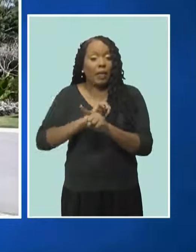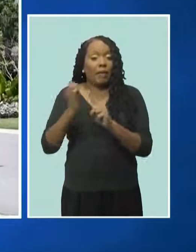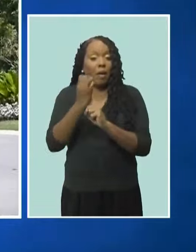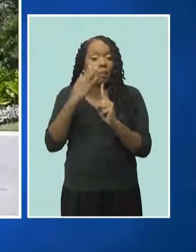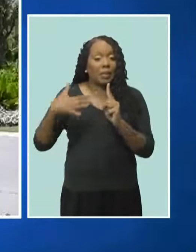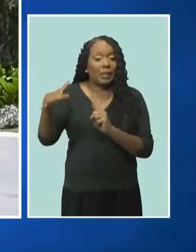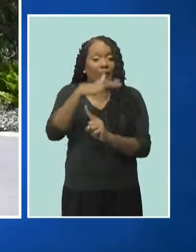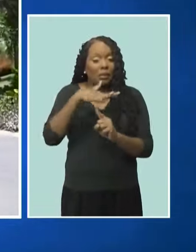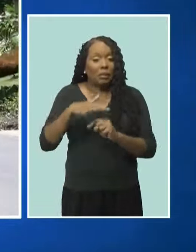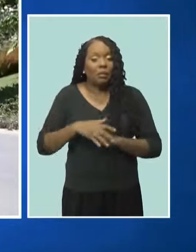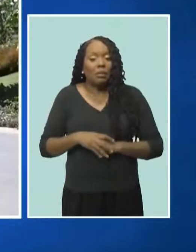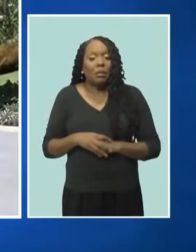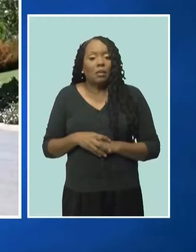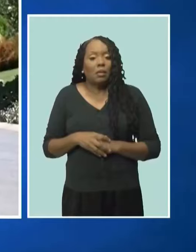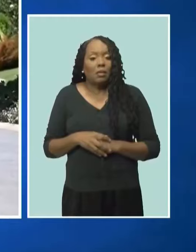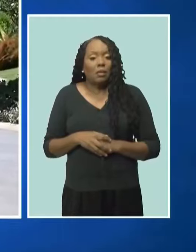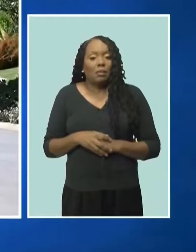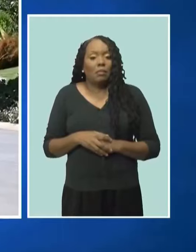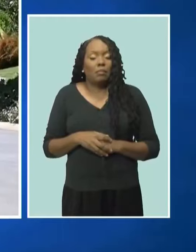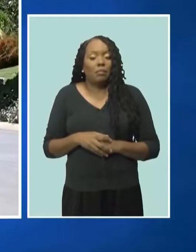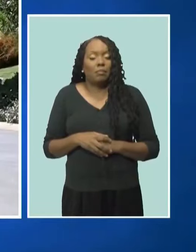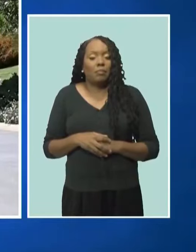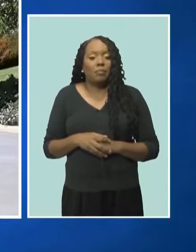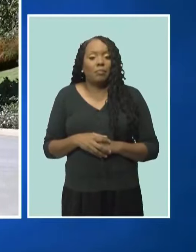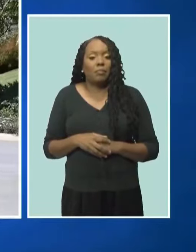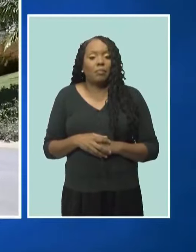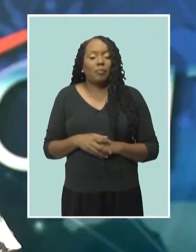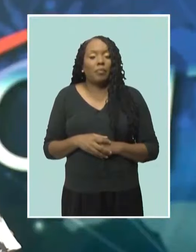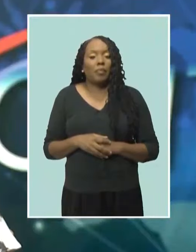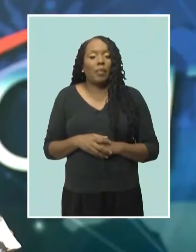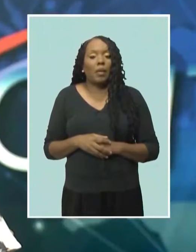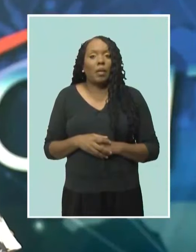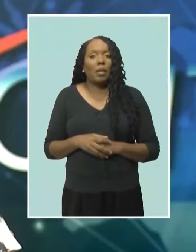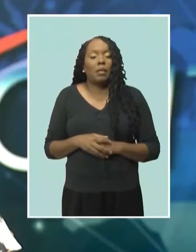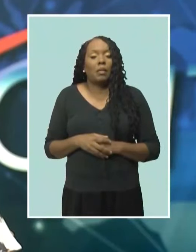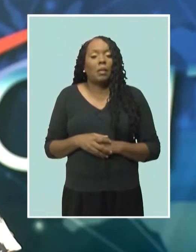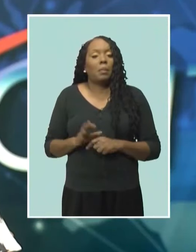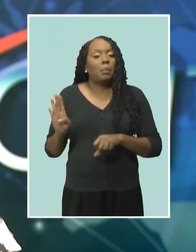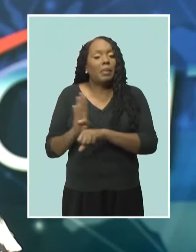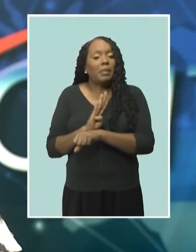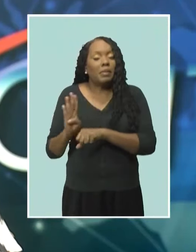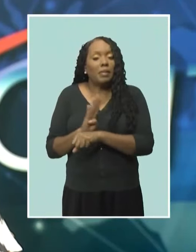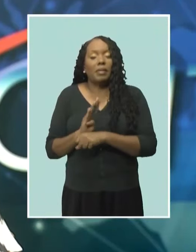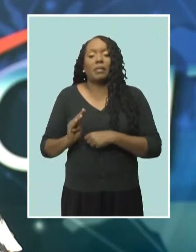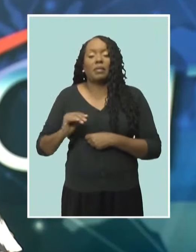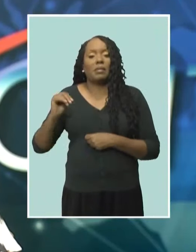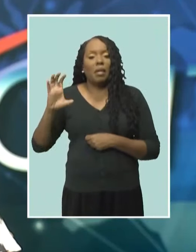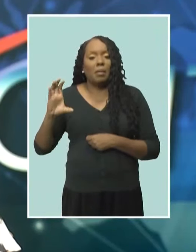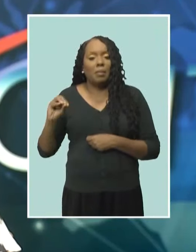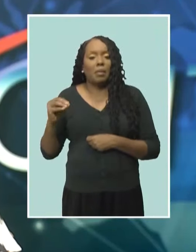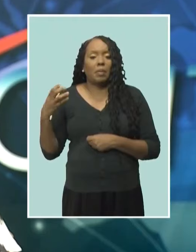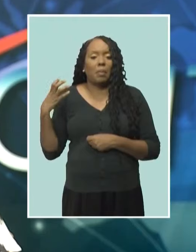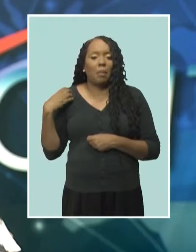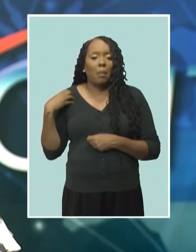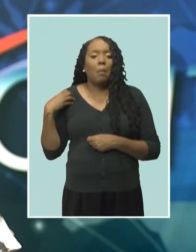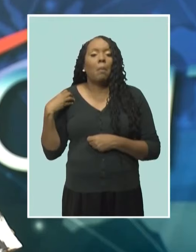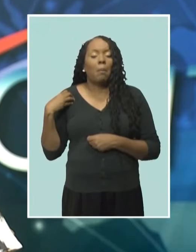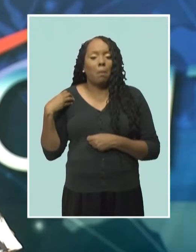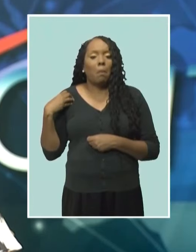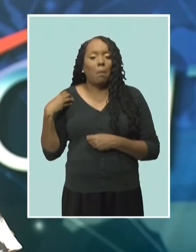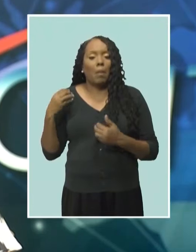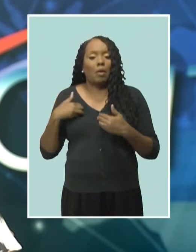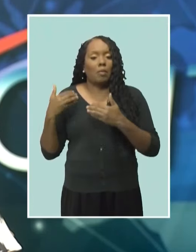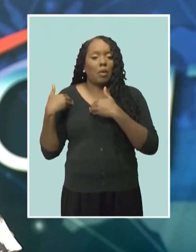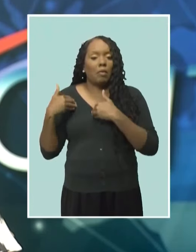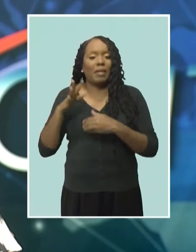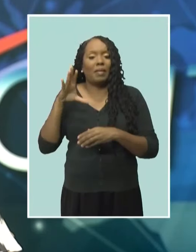Greenidge told CBC News this duty of employers is clearly outlined in the Safety and Health at Work, or SHAW Act, which